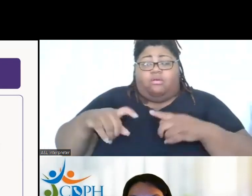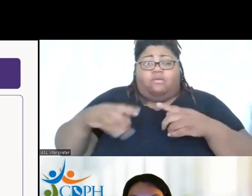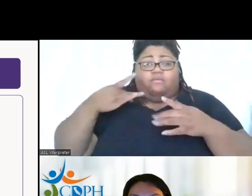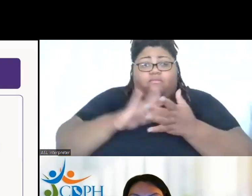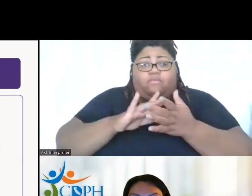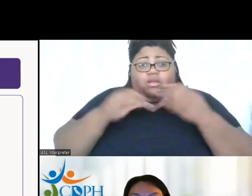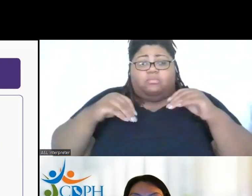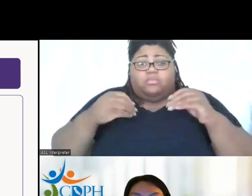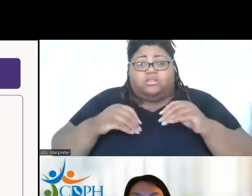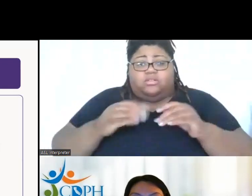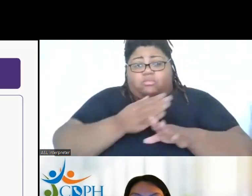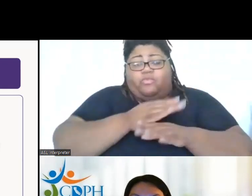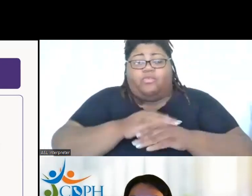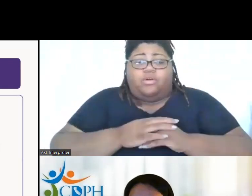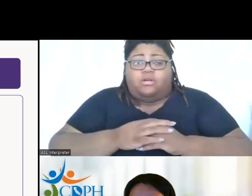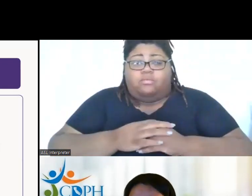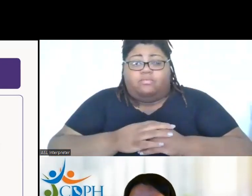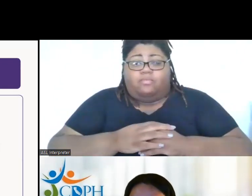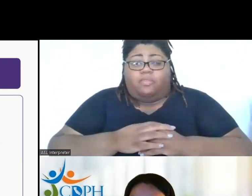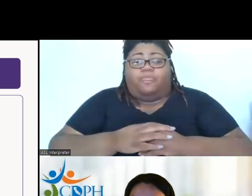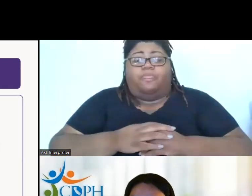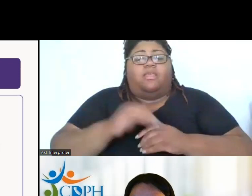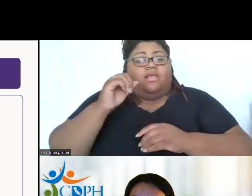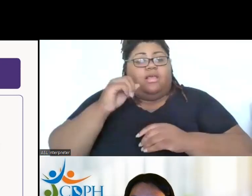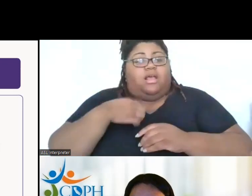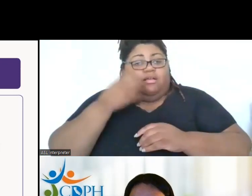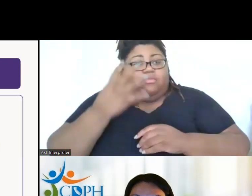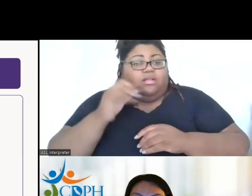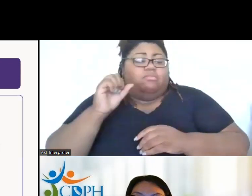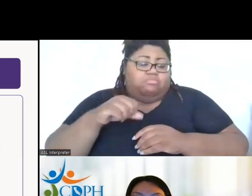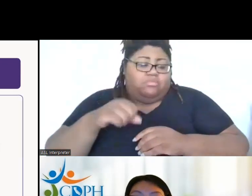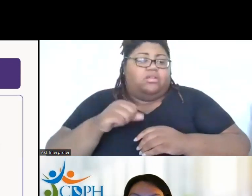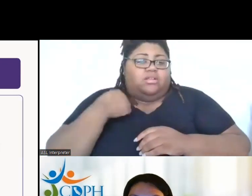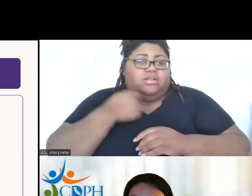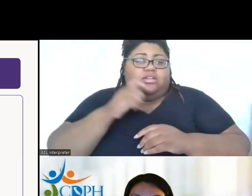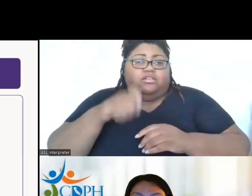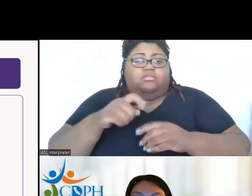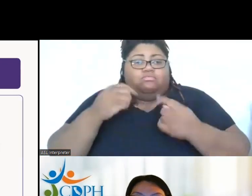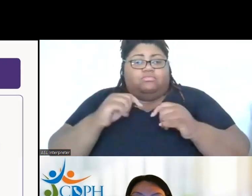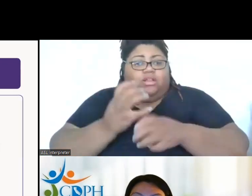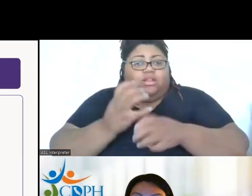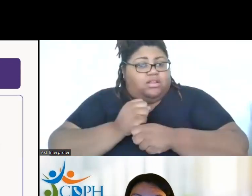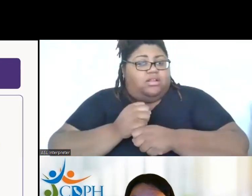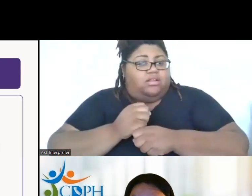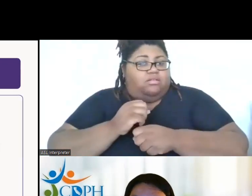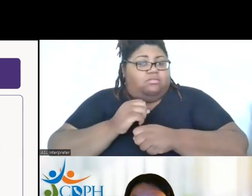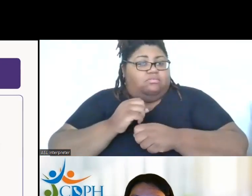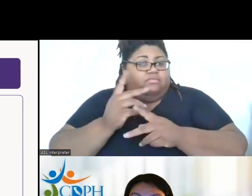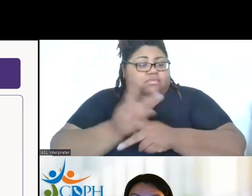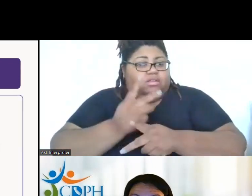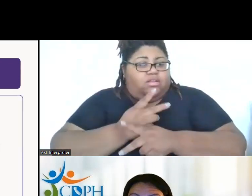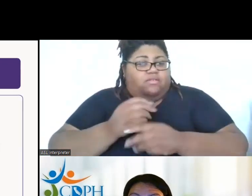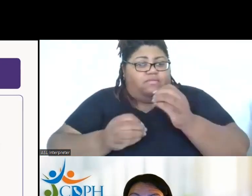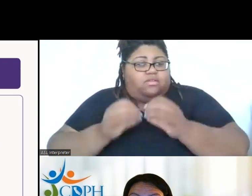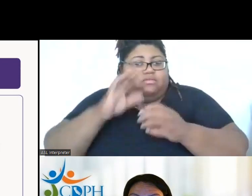takeaway here is yes, try to seek through your healthcare system. If all else fails, we do have a safety net system